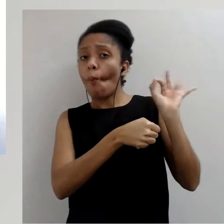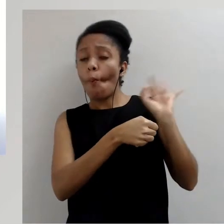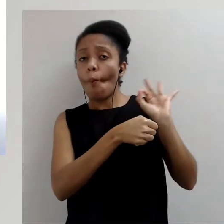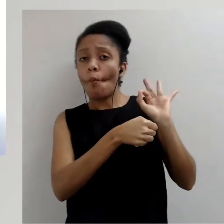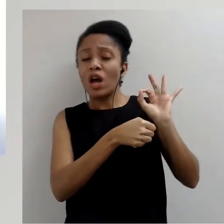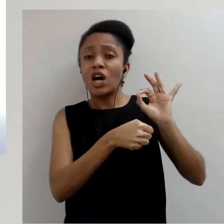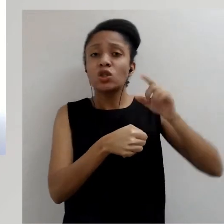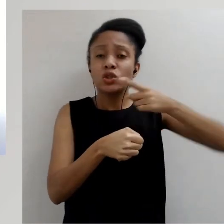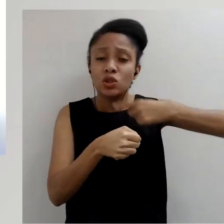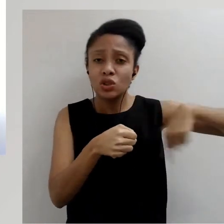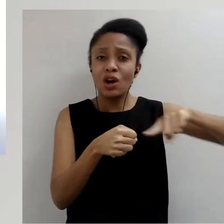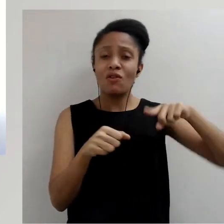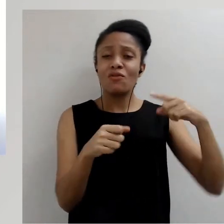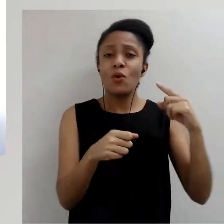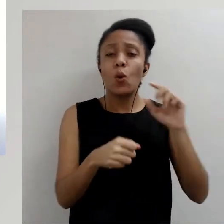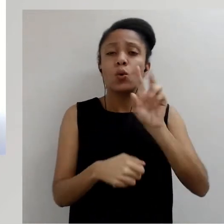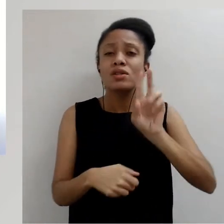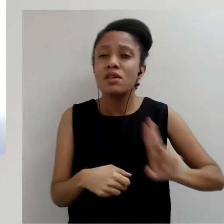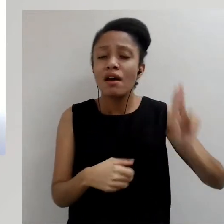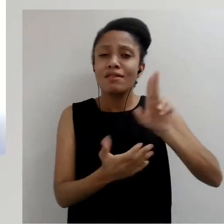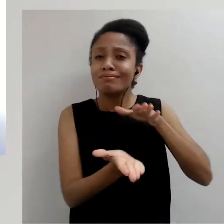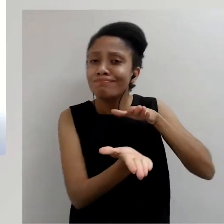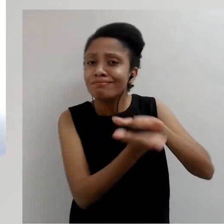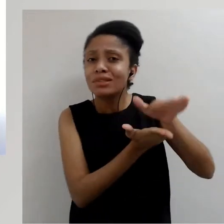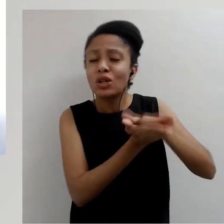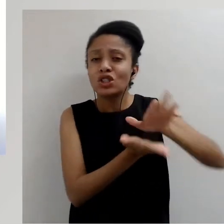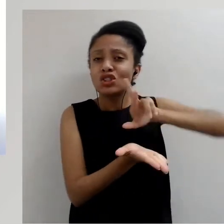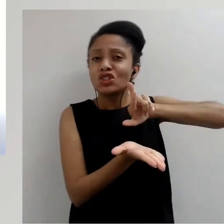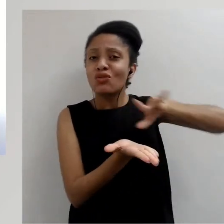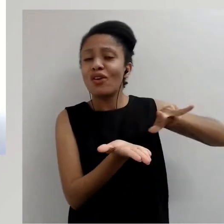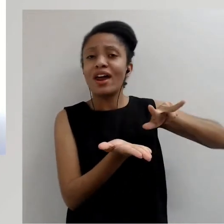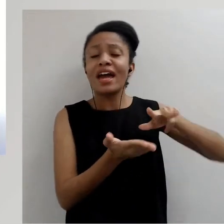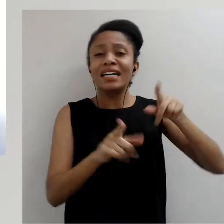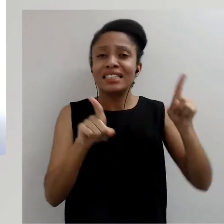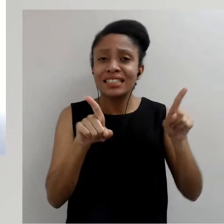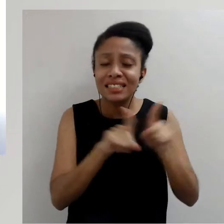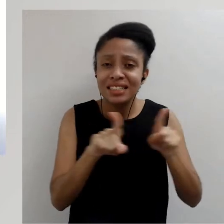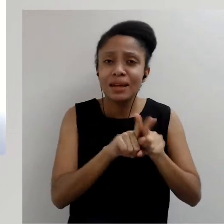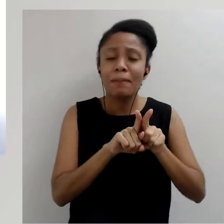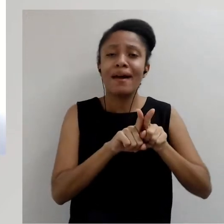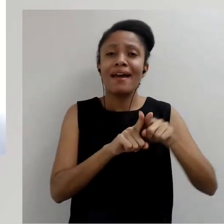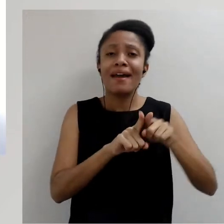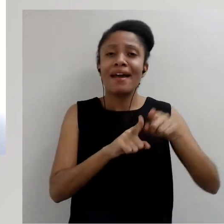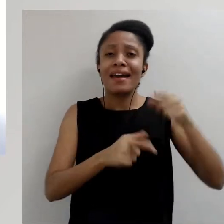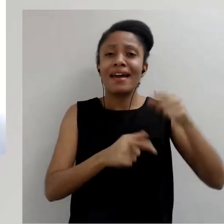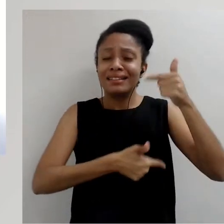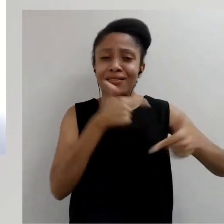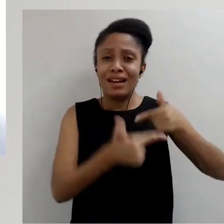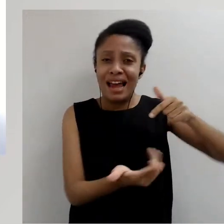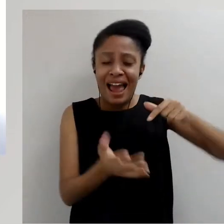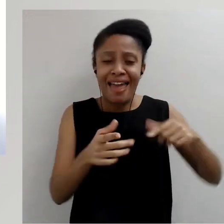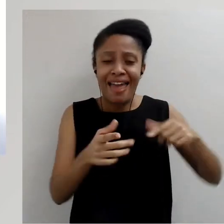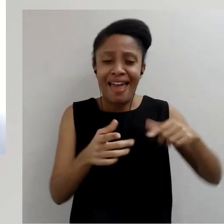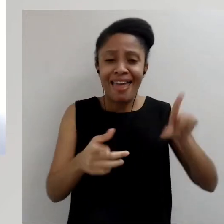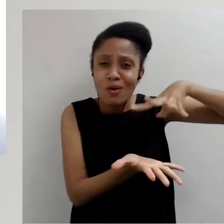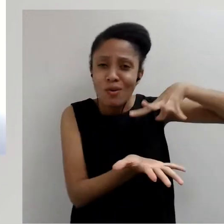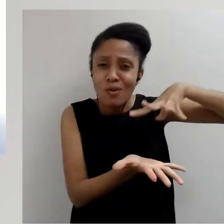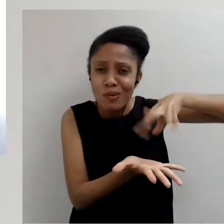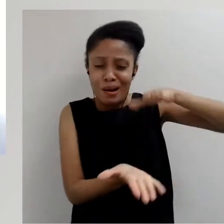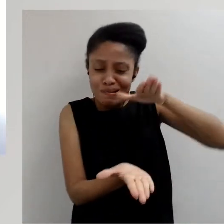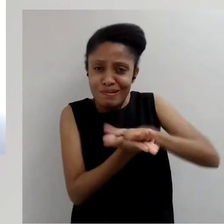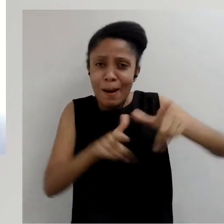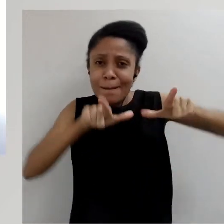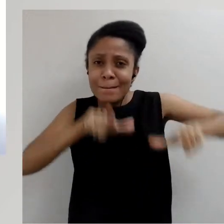had nothing. We had boards with font 7. We would